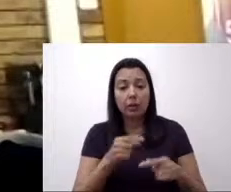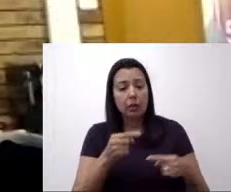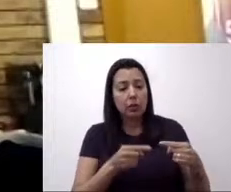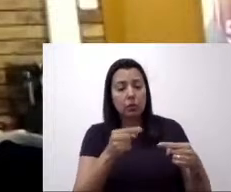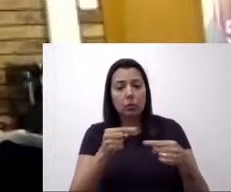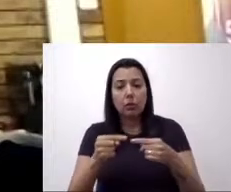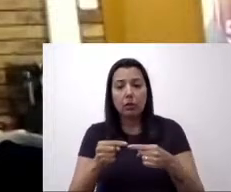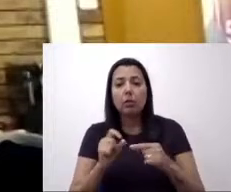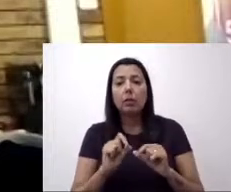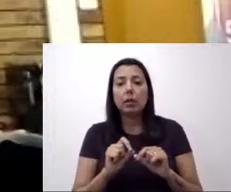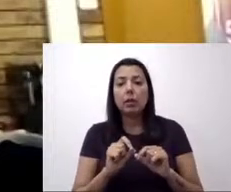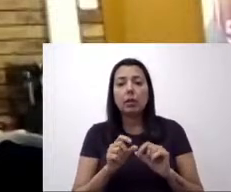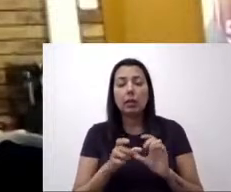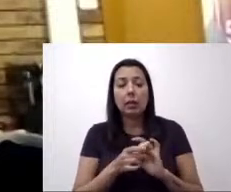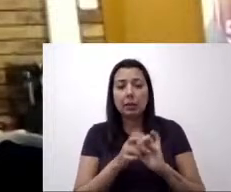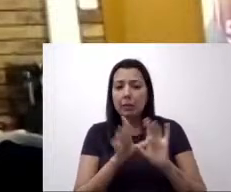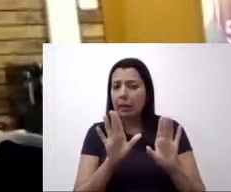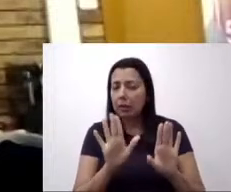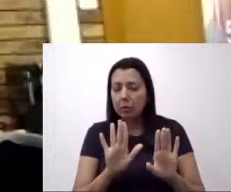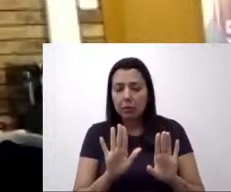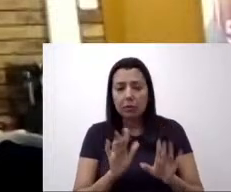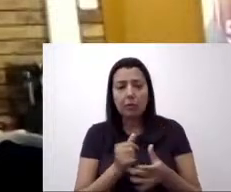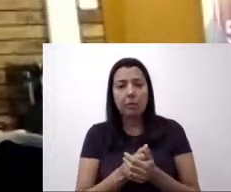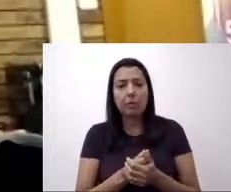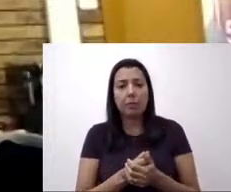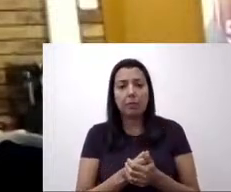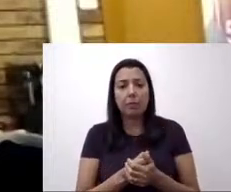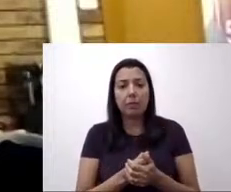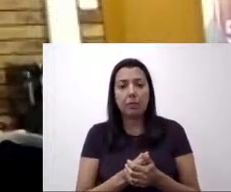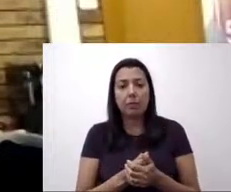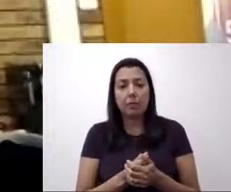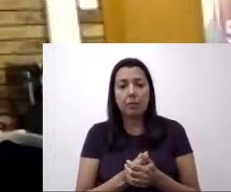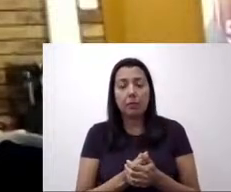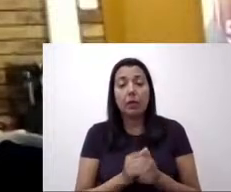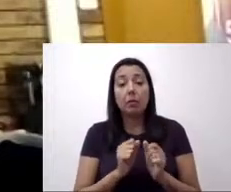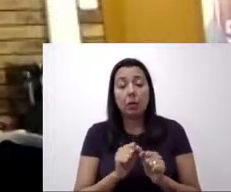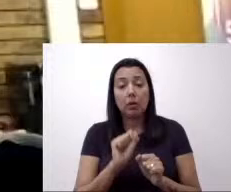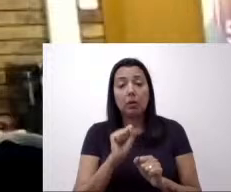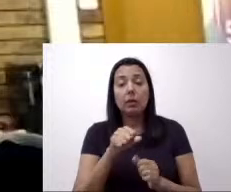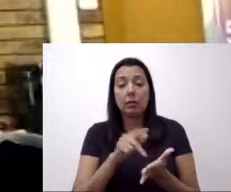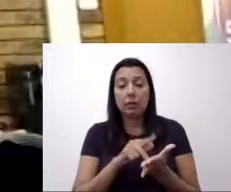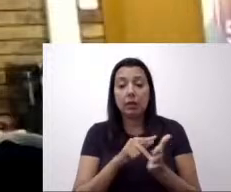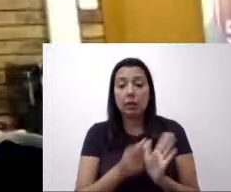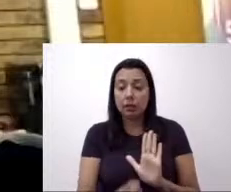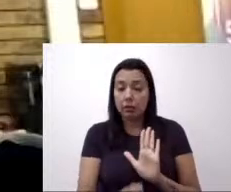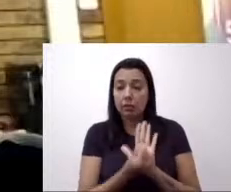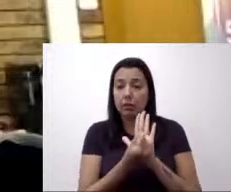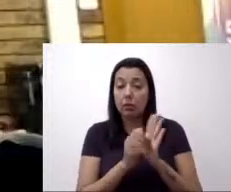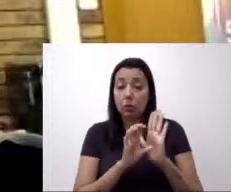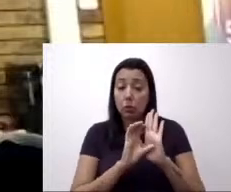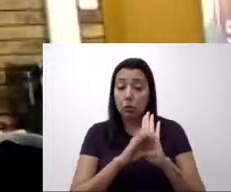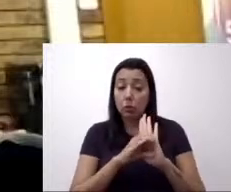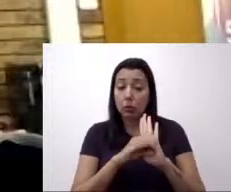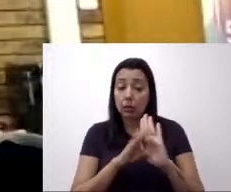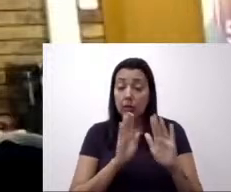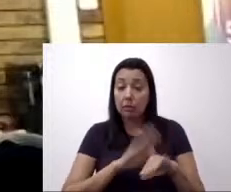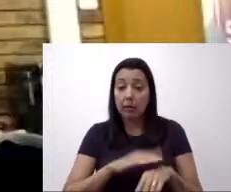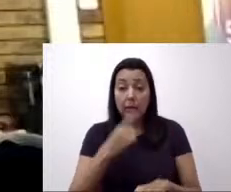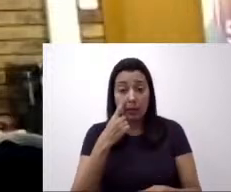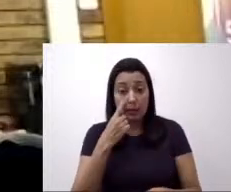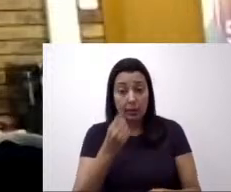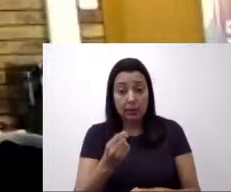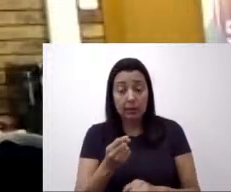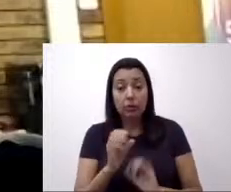not, and the symbolic powerful of this concept is more interesting by the concept itself. And probably it's one of the main differences